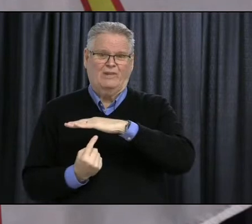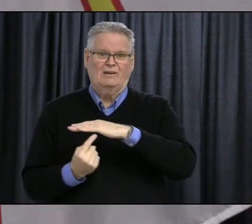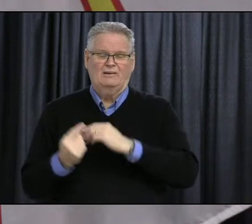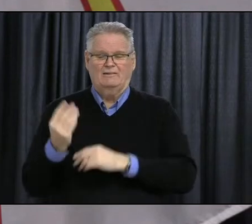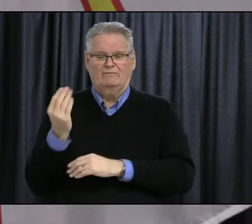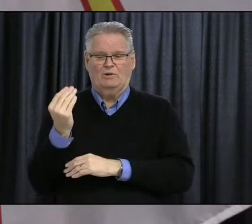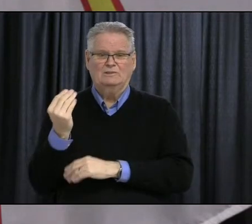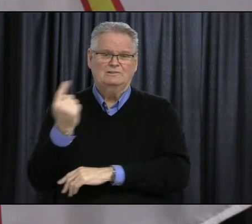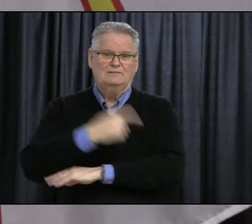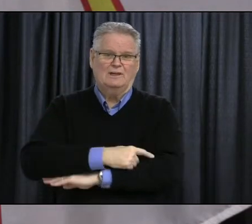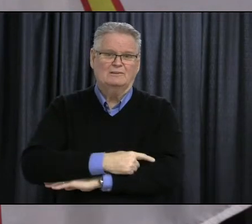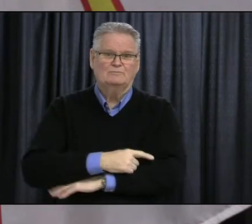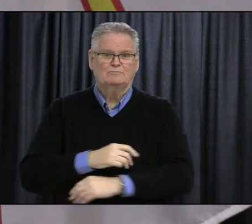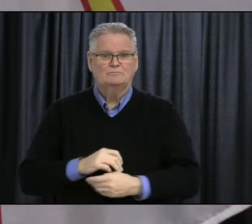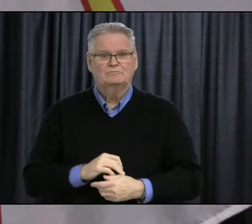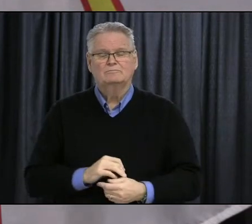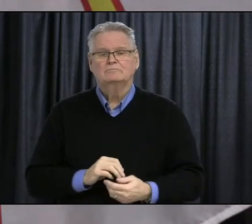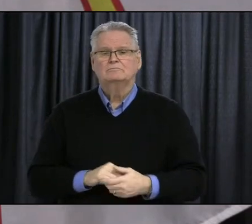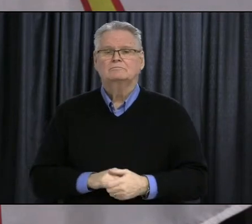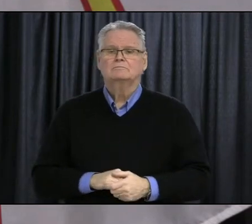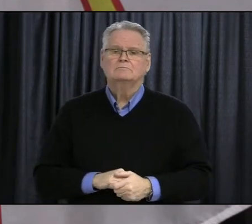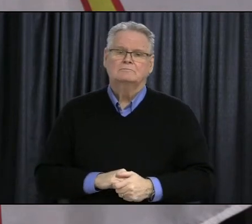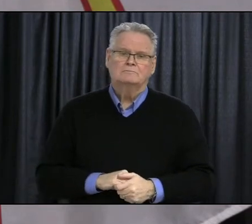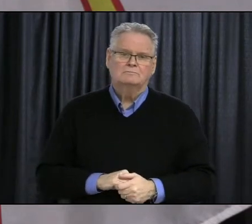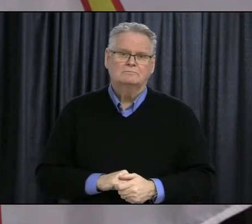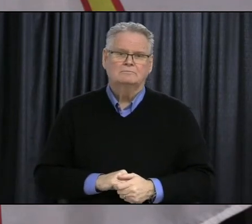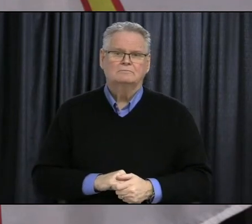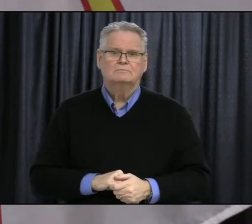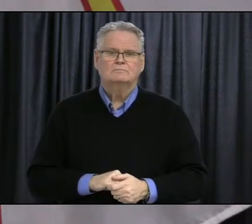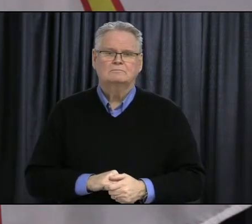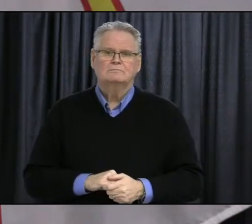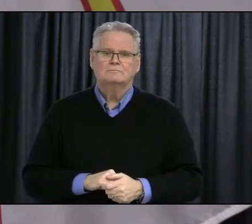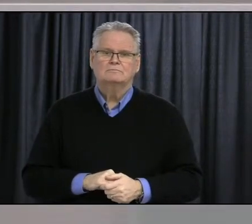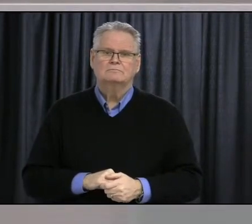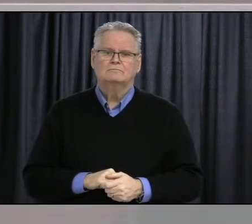to isolate outside of their work hours.